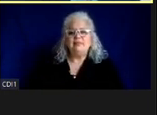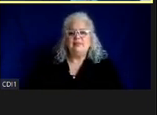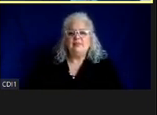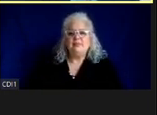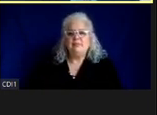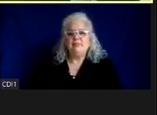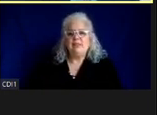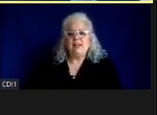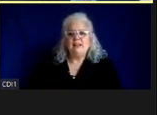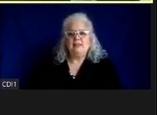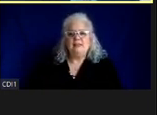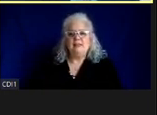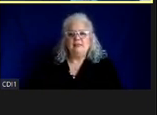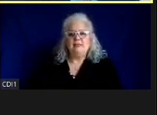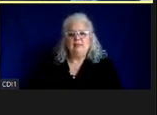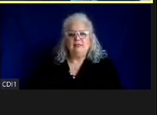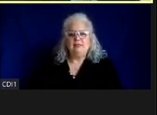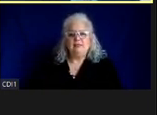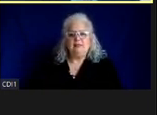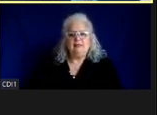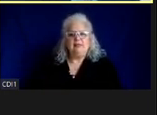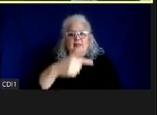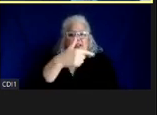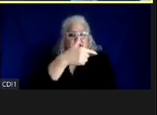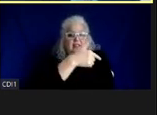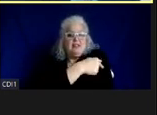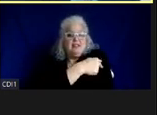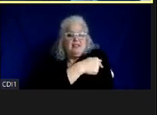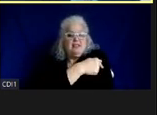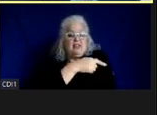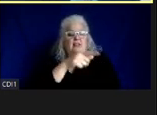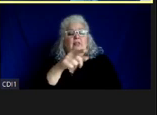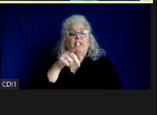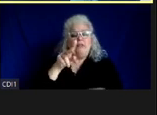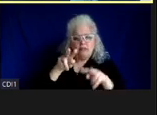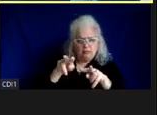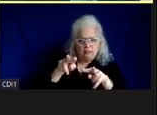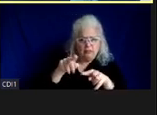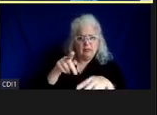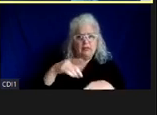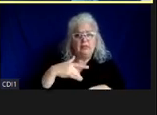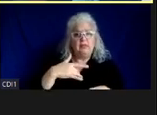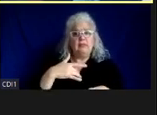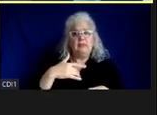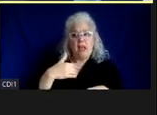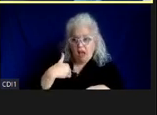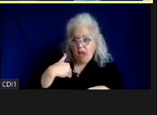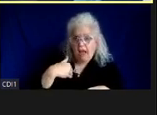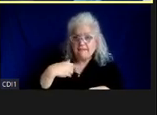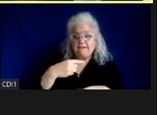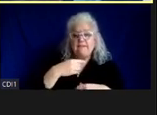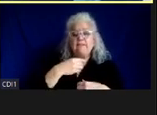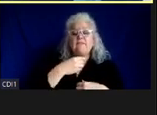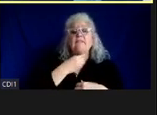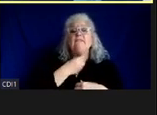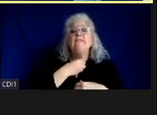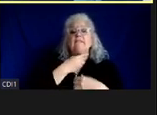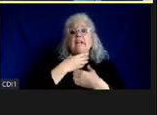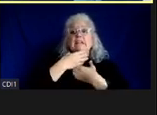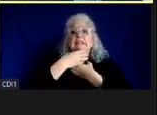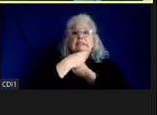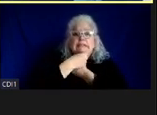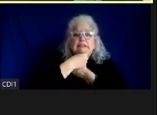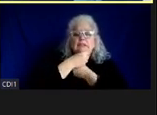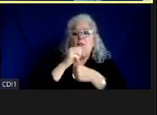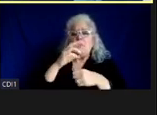hypersensitivity reactions. I think that they've seen some more since then. And if you are somebody who's specifically allergic to some of those